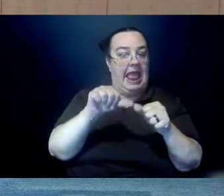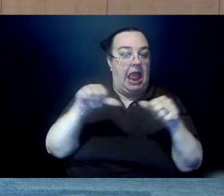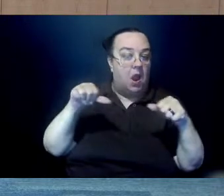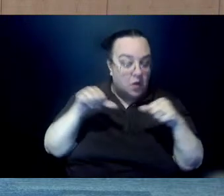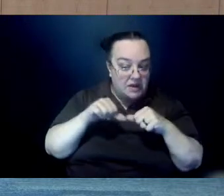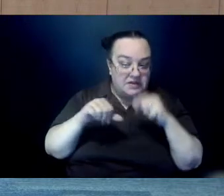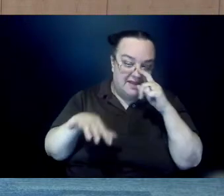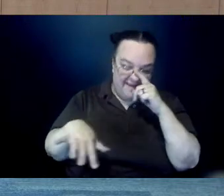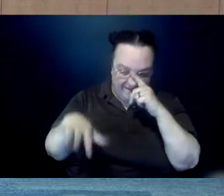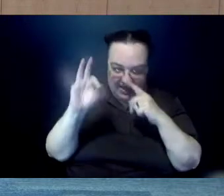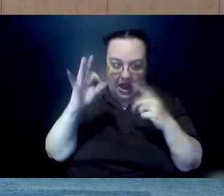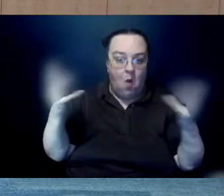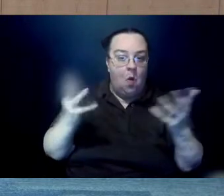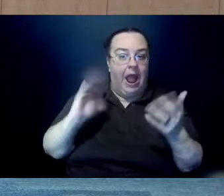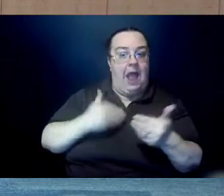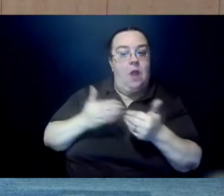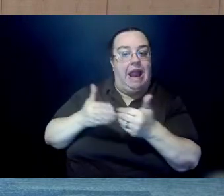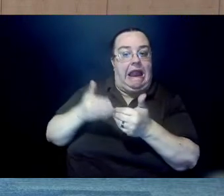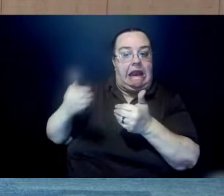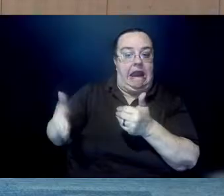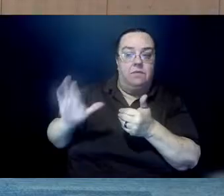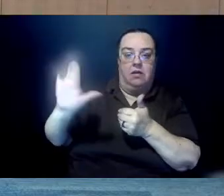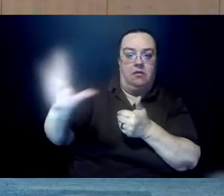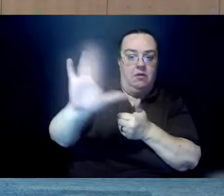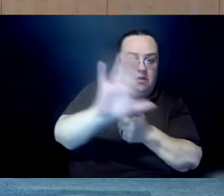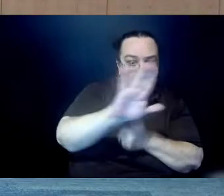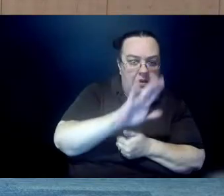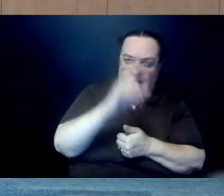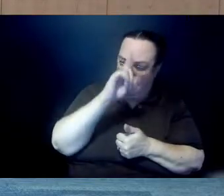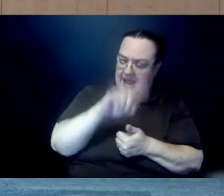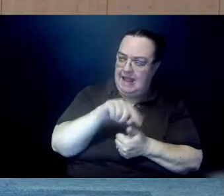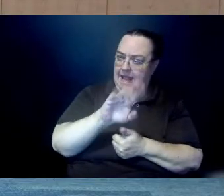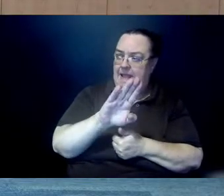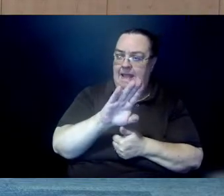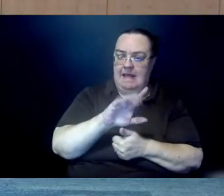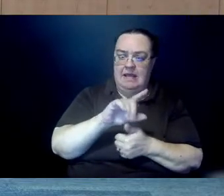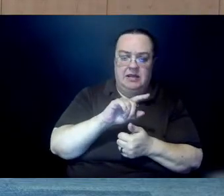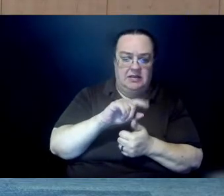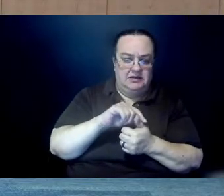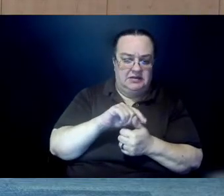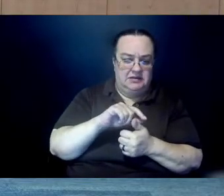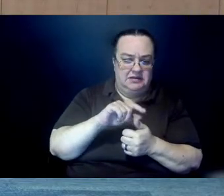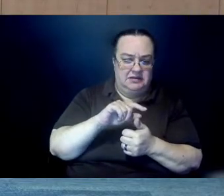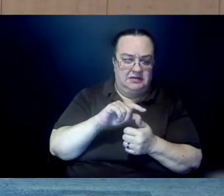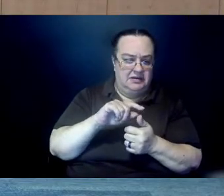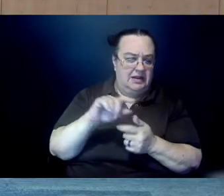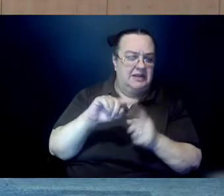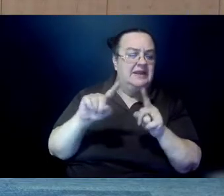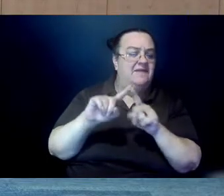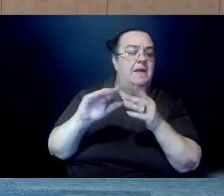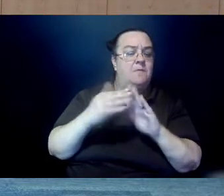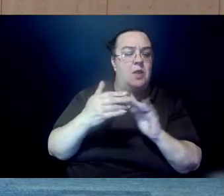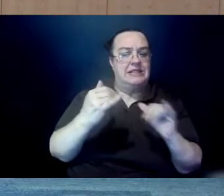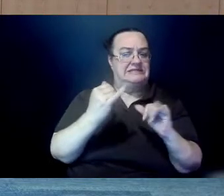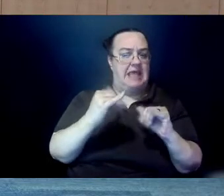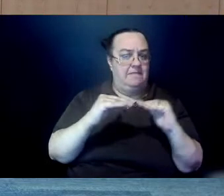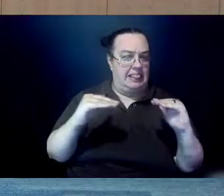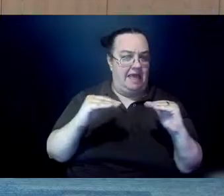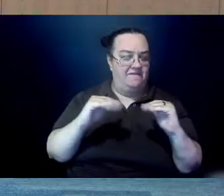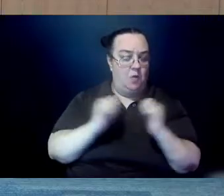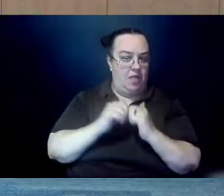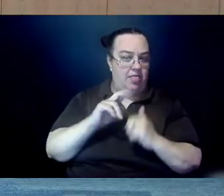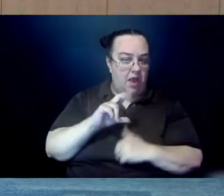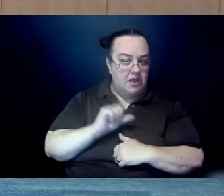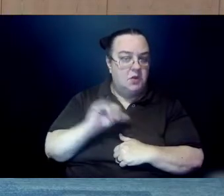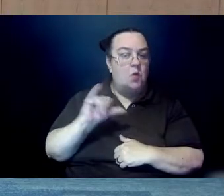what our neighbors have been done. We looked at, believe municipalities that are on the same level as us, as well as from